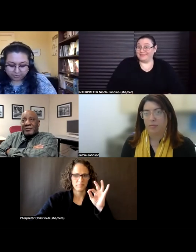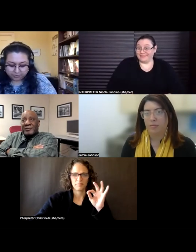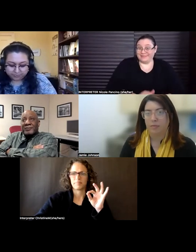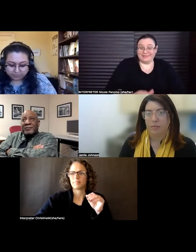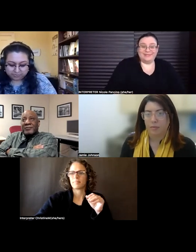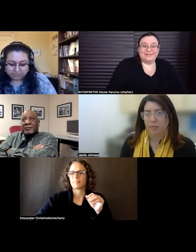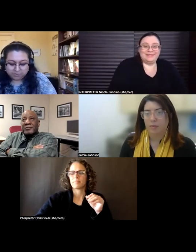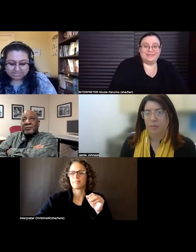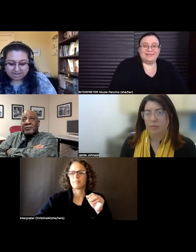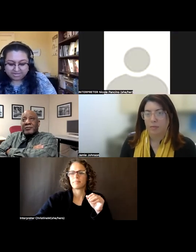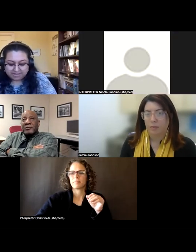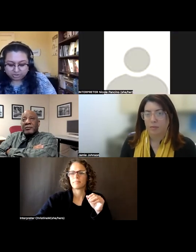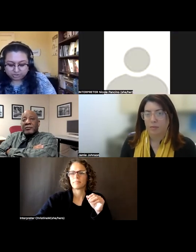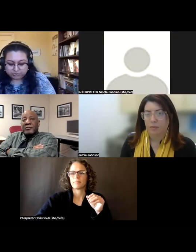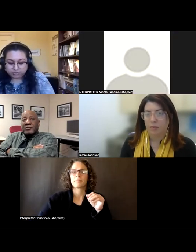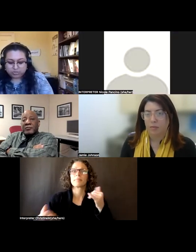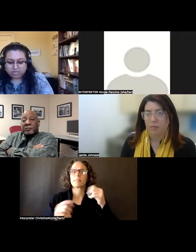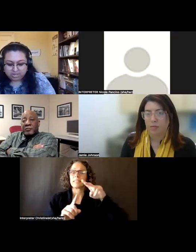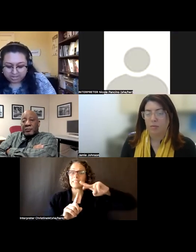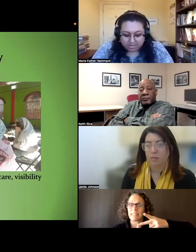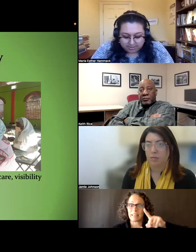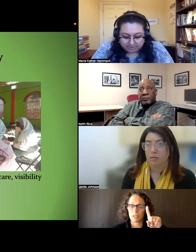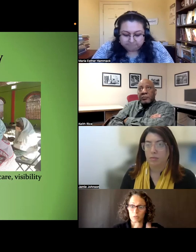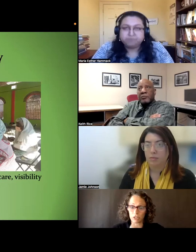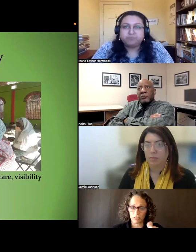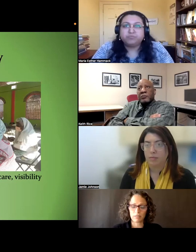so some of the ways that I've been able to